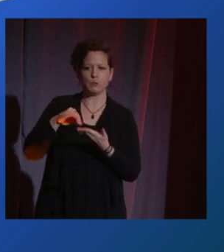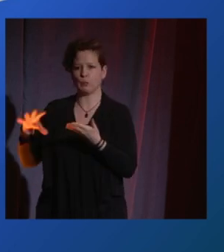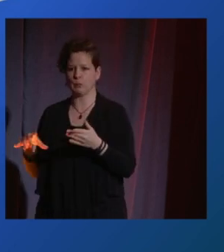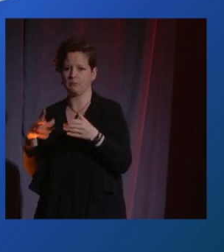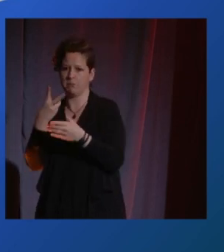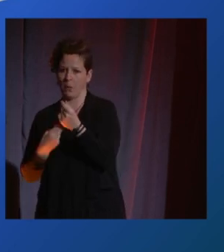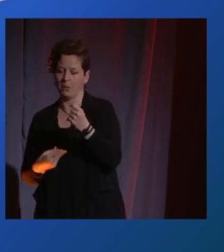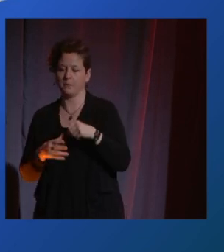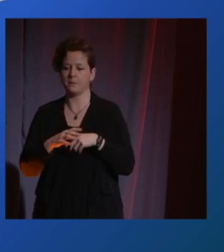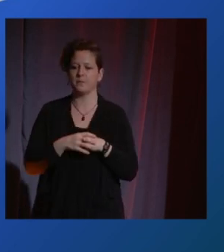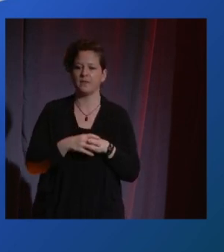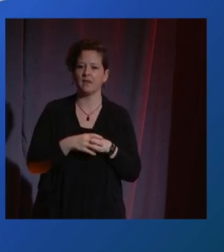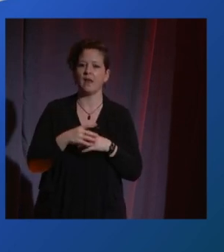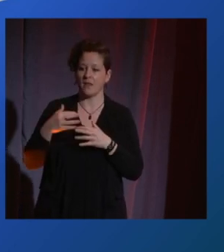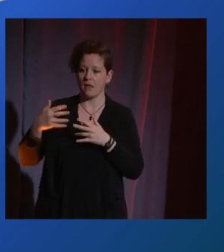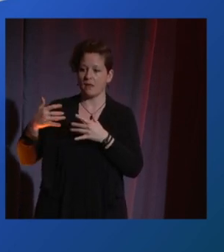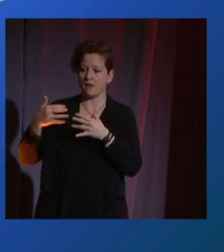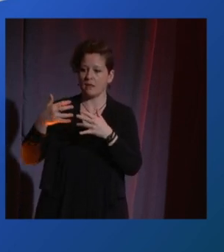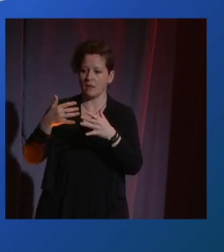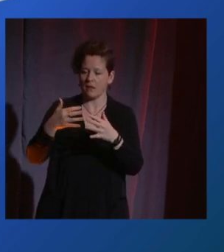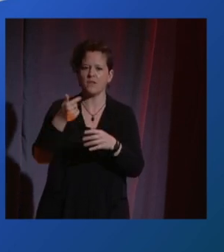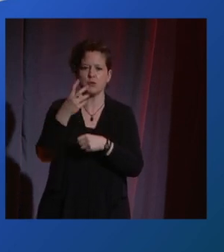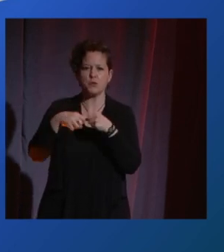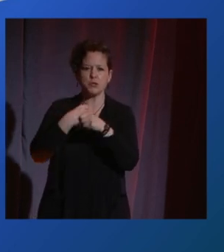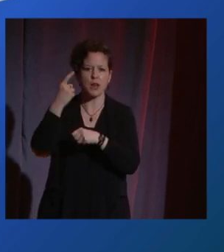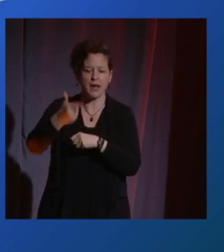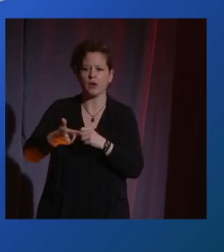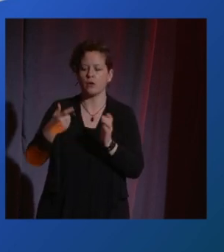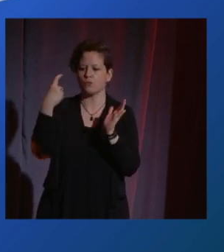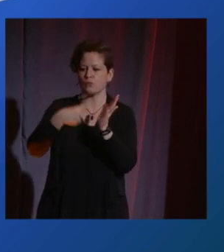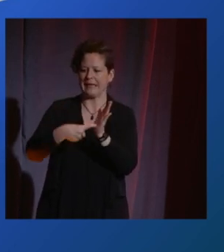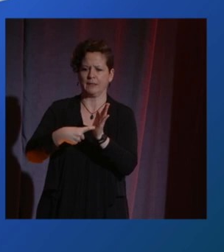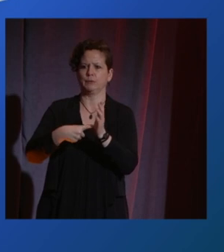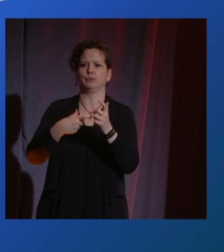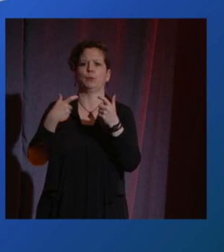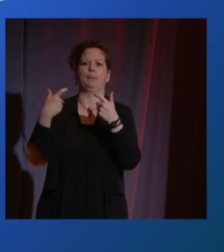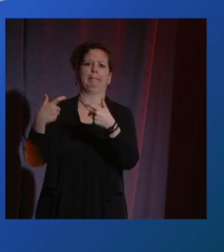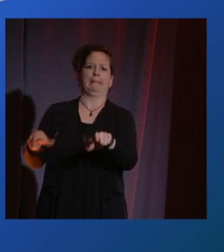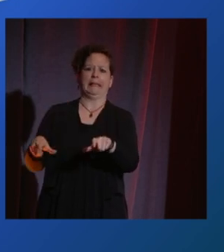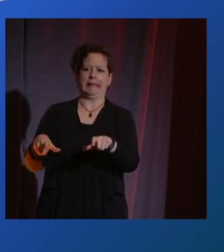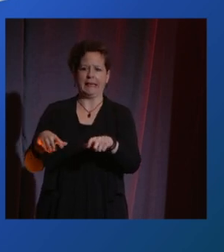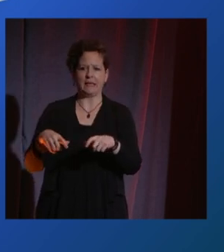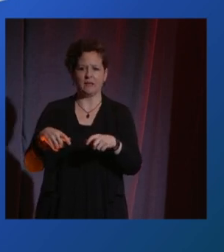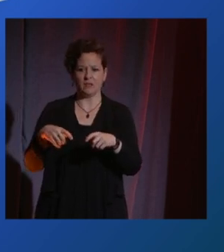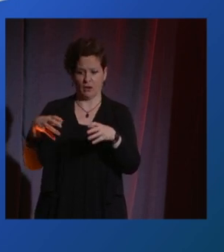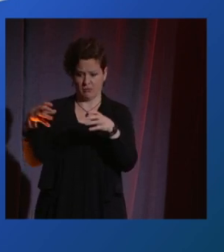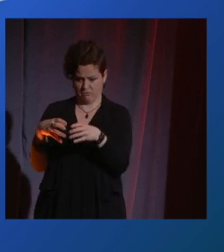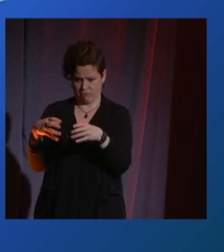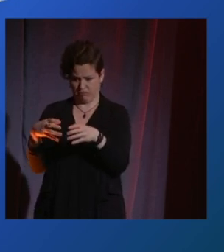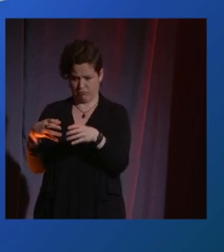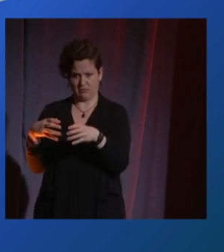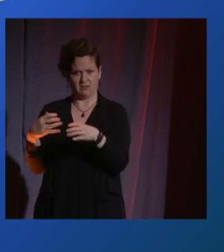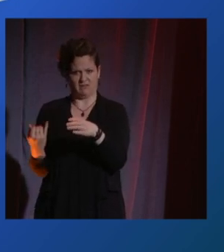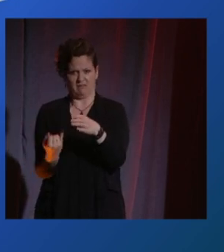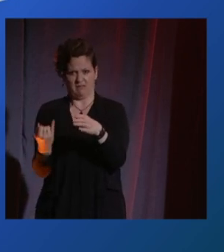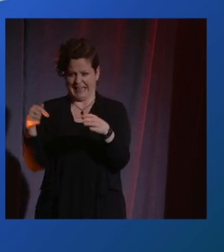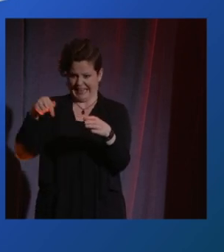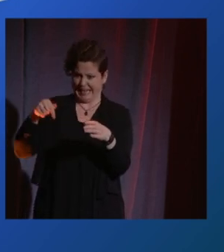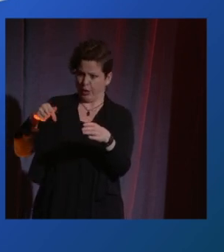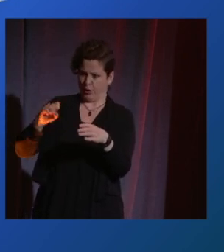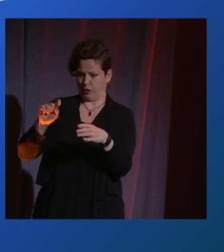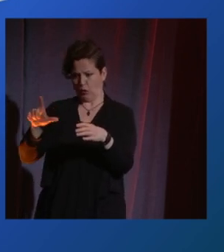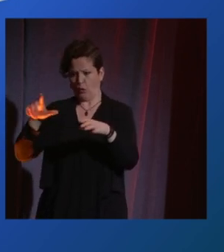after a few years this is is so big that to continue to do it in isolation alone we would only go so far there was a